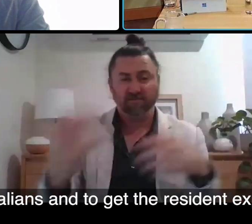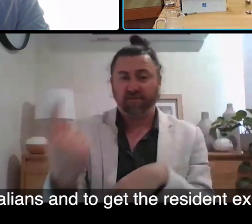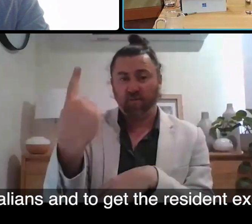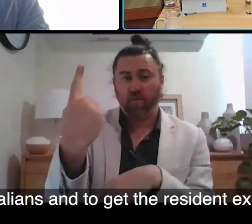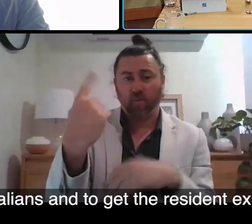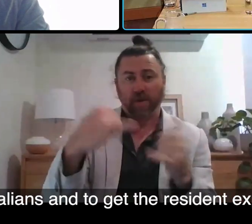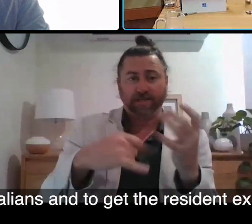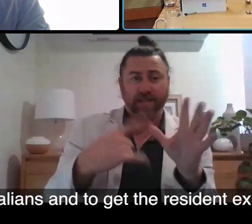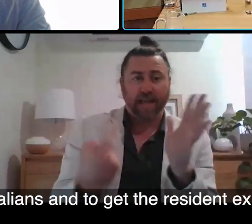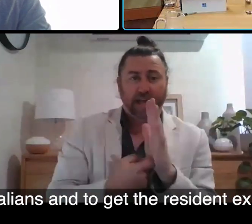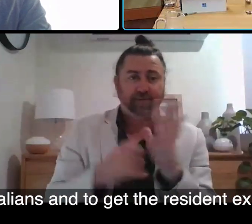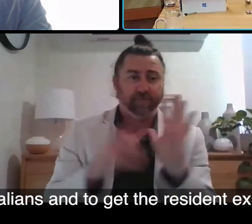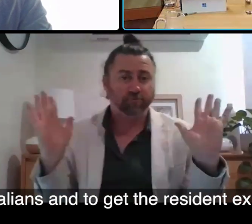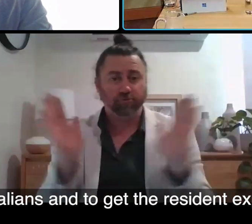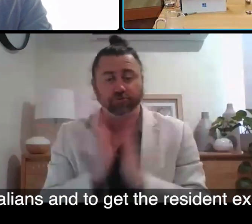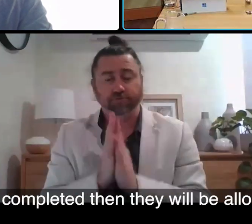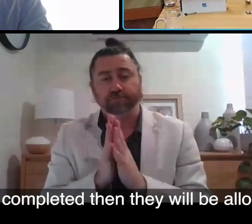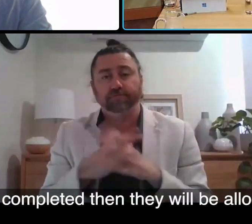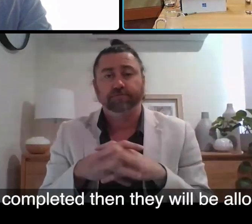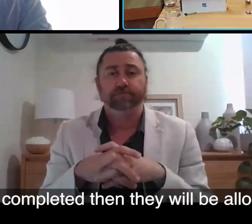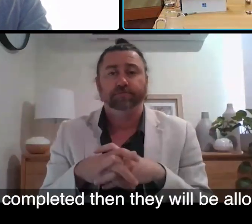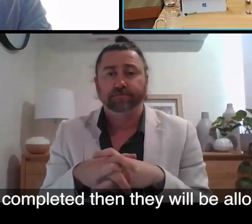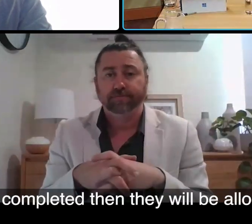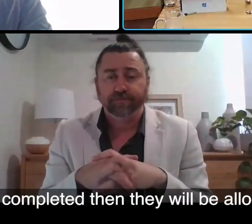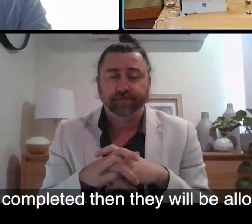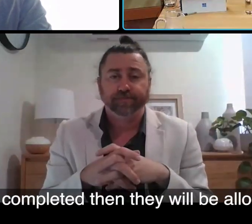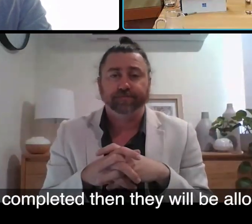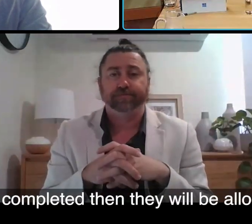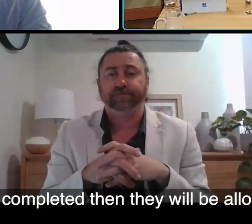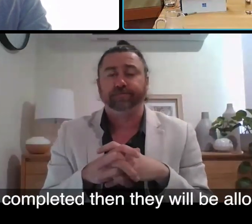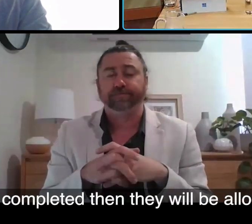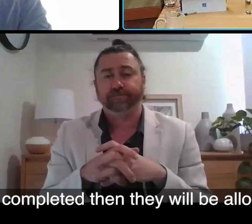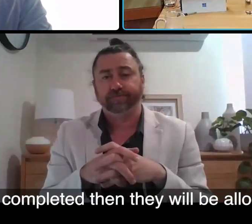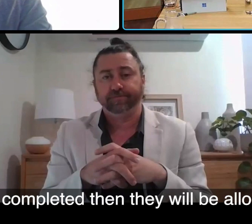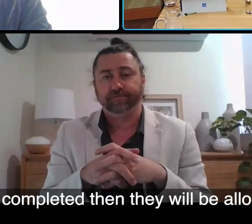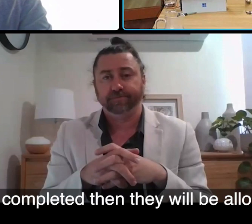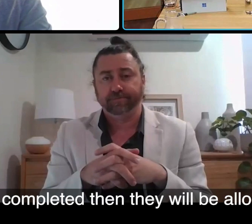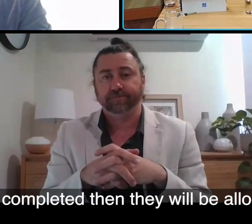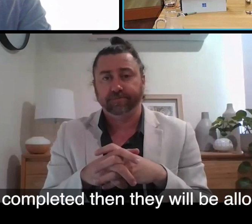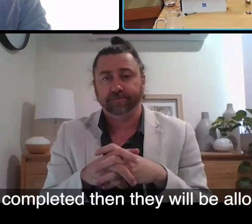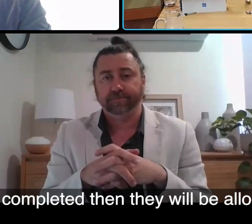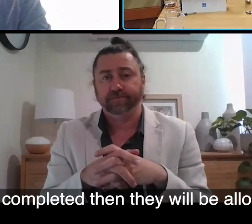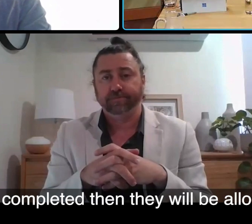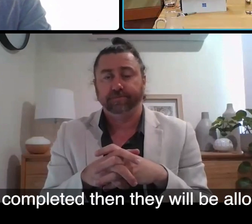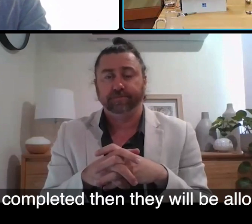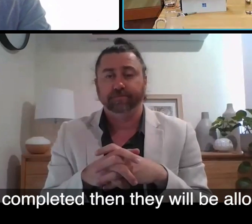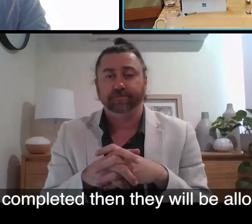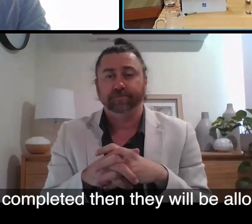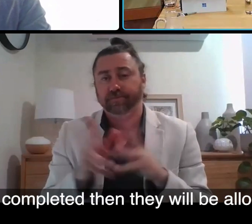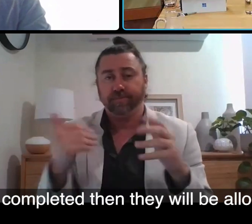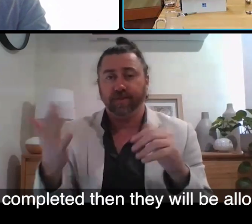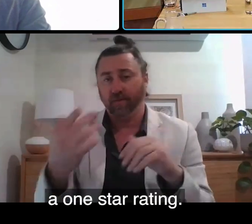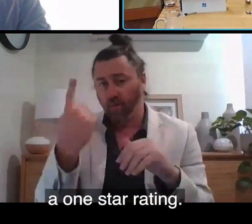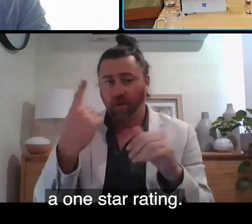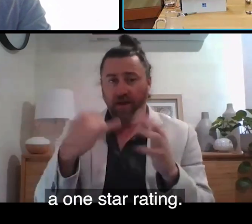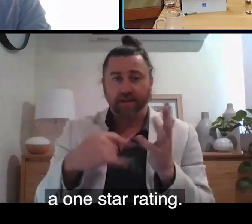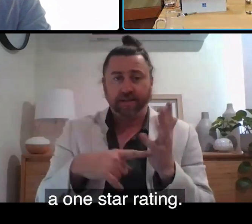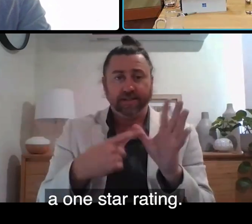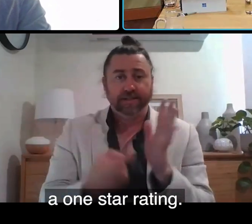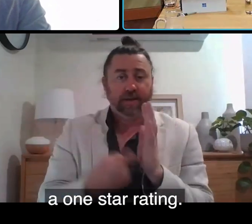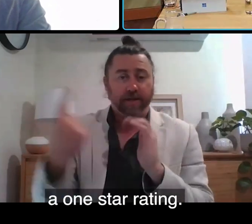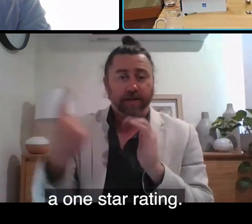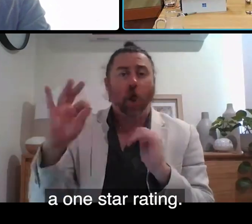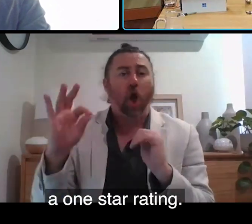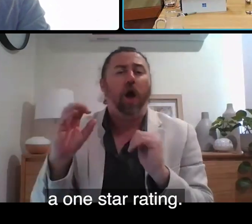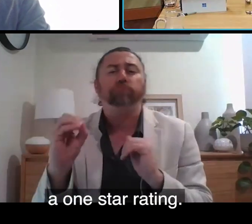to get the resident experience surveys completed, then they will be allocated a